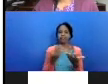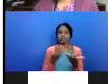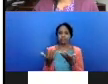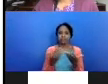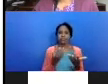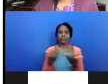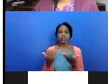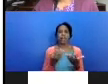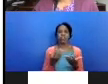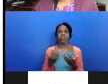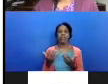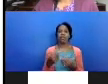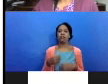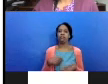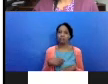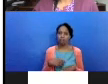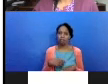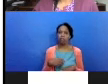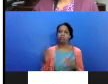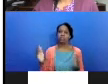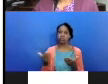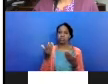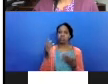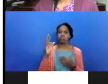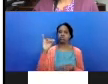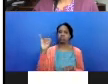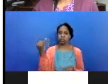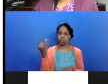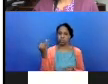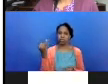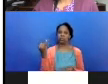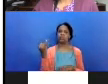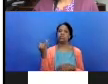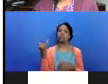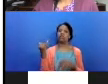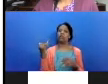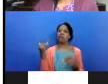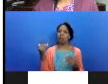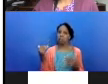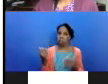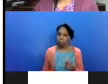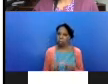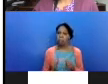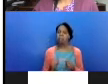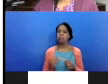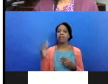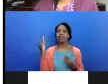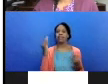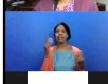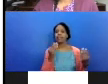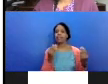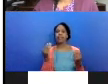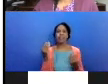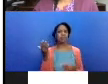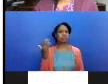in different ways throughout the years, but had never really talked about or acknowledged. And so just wanting to acknowledge that is, and that there's an interplay